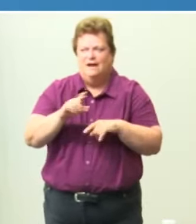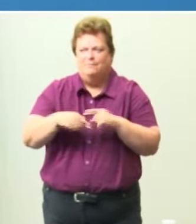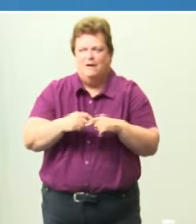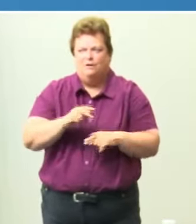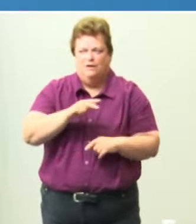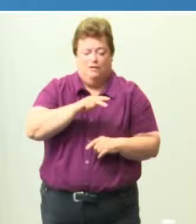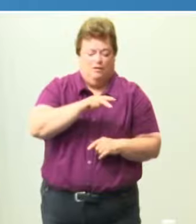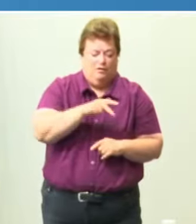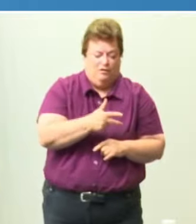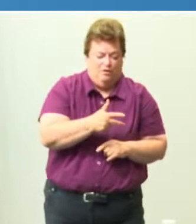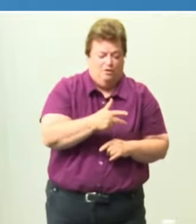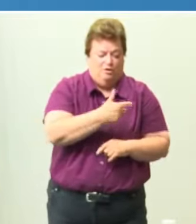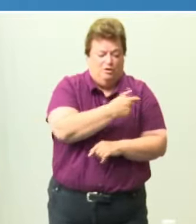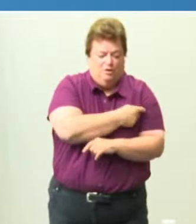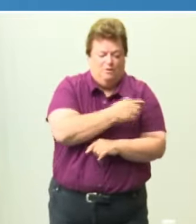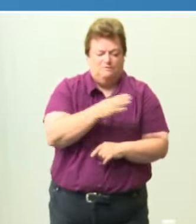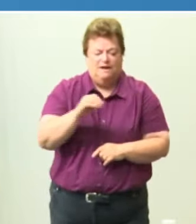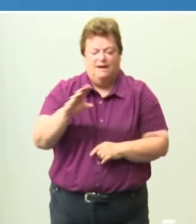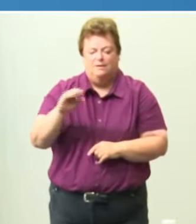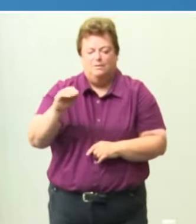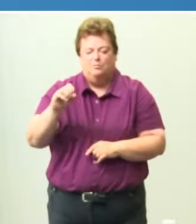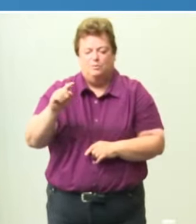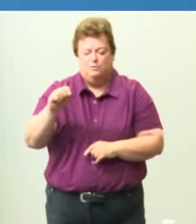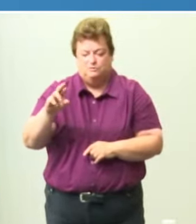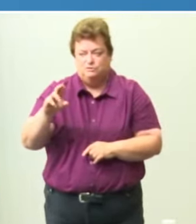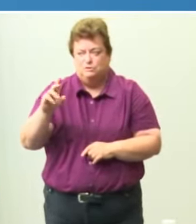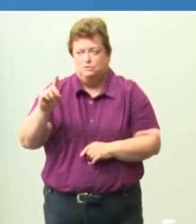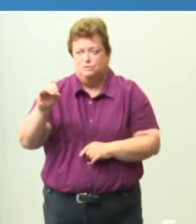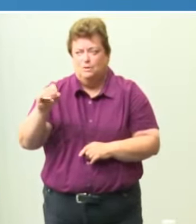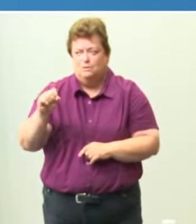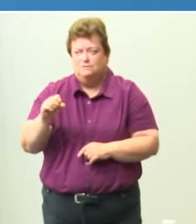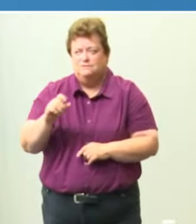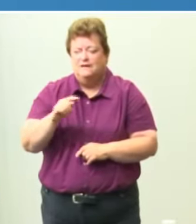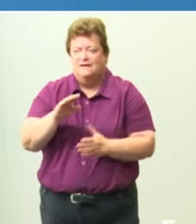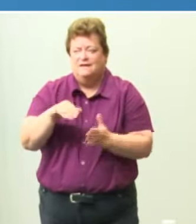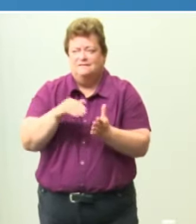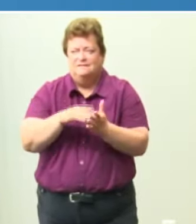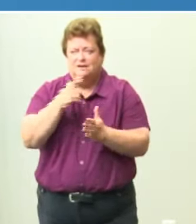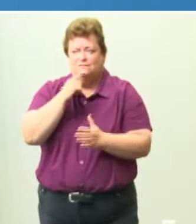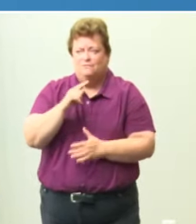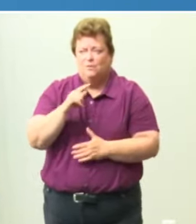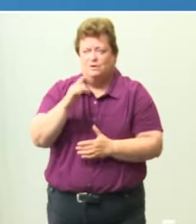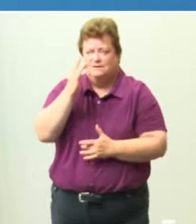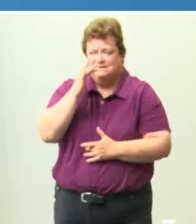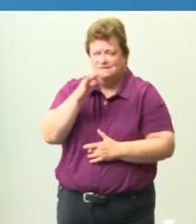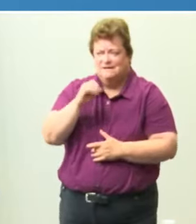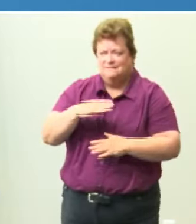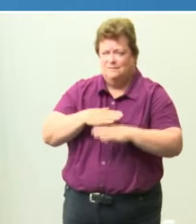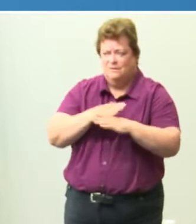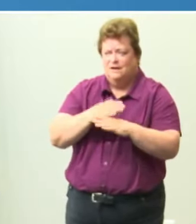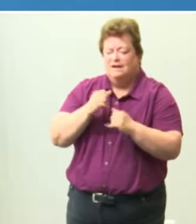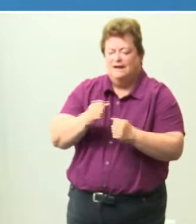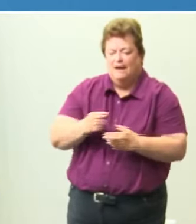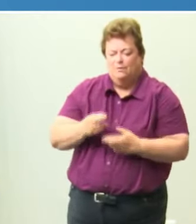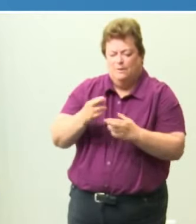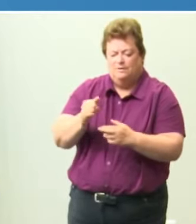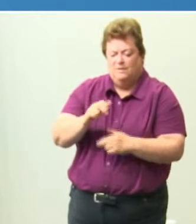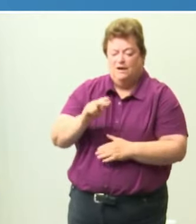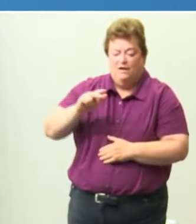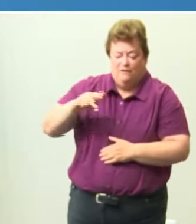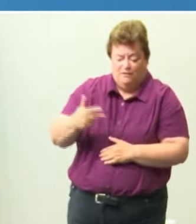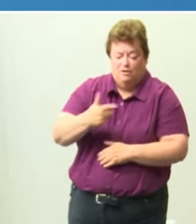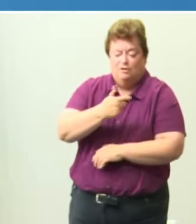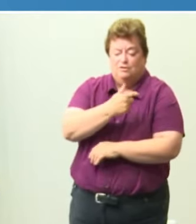dose and a booster dose. The Center for Disease Control and Prevention now recommended a third dose of